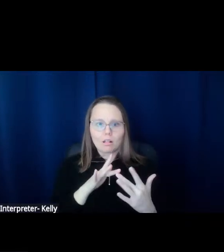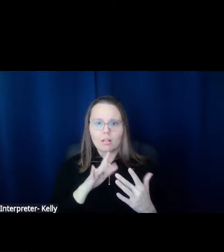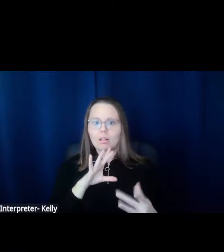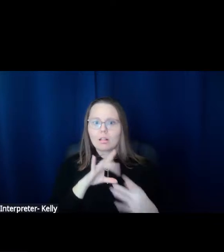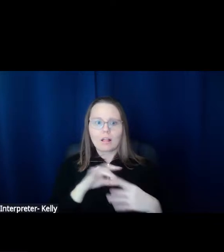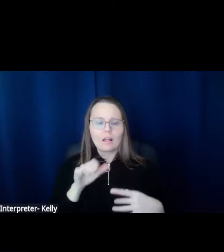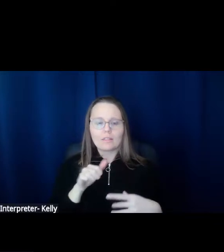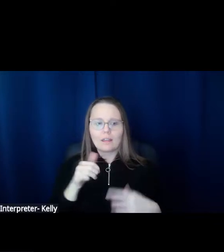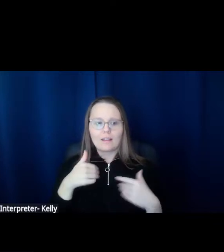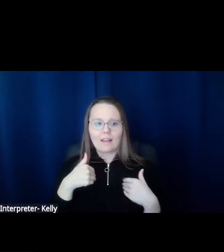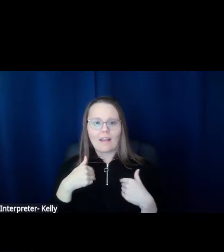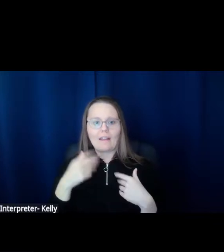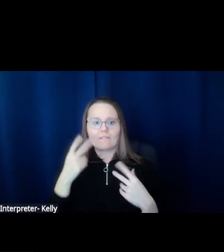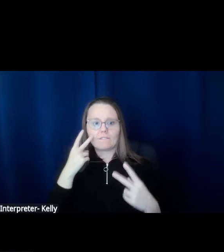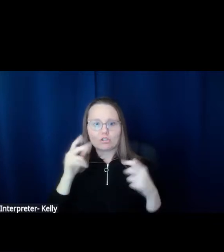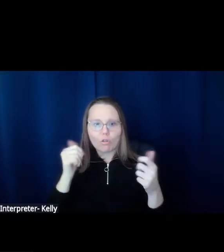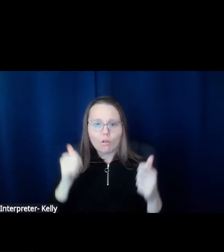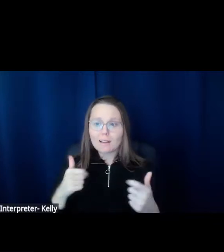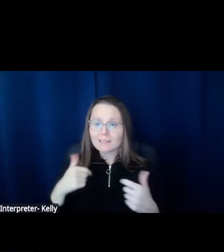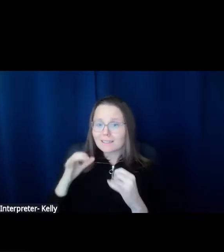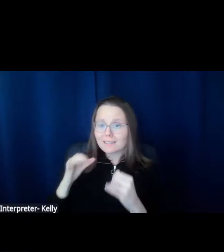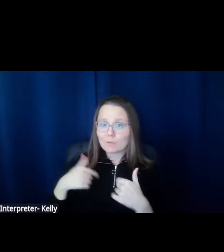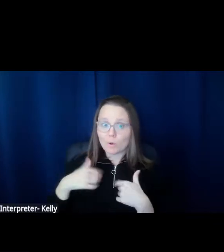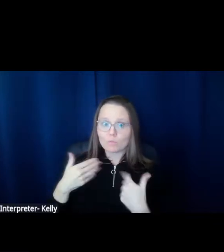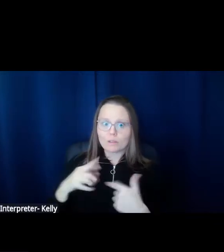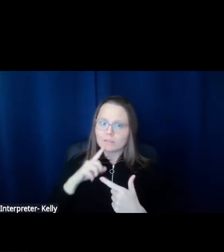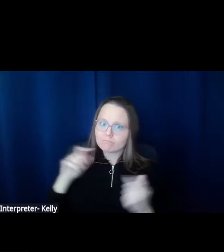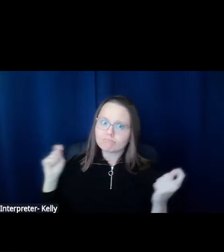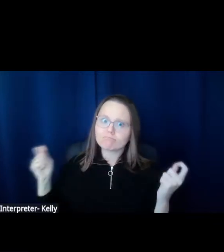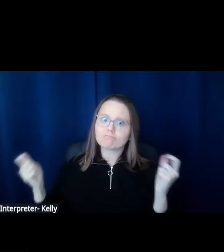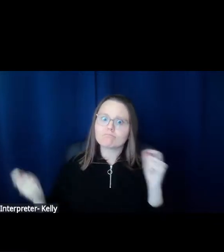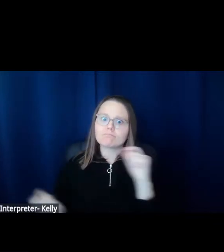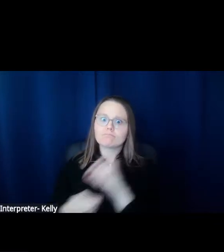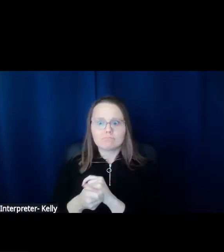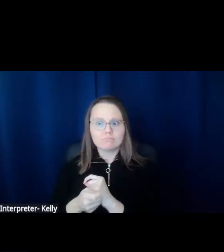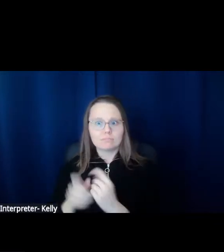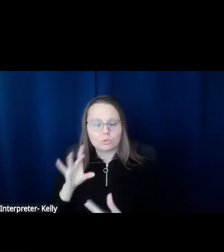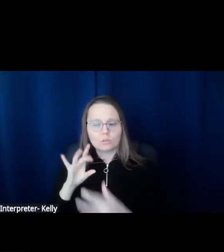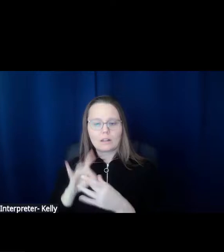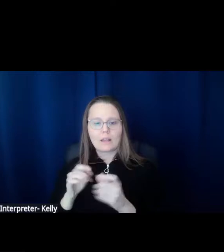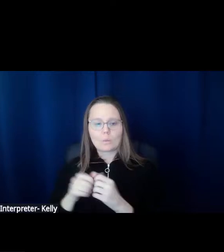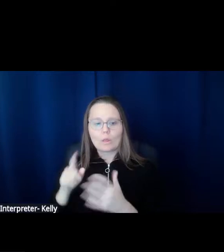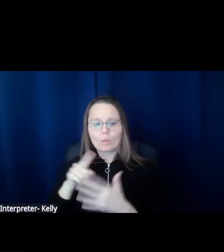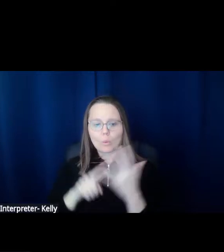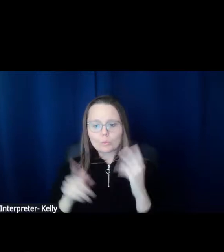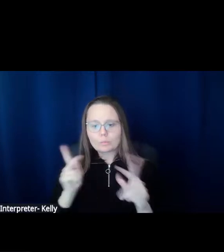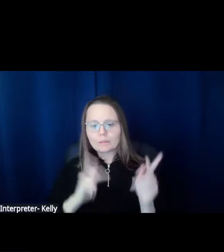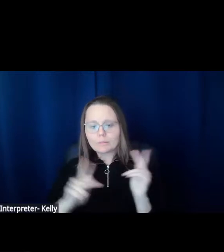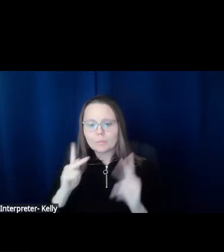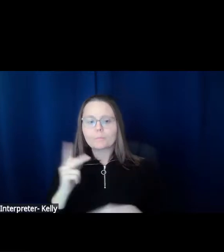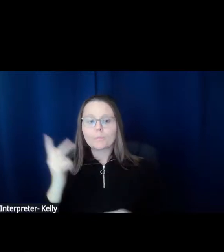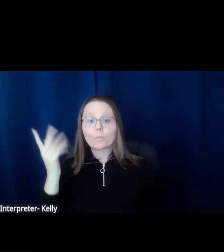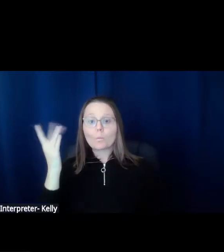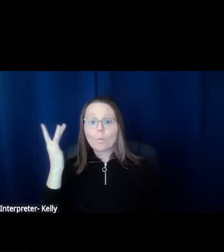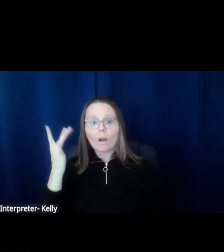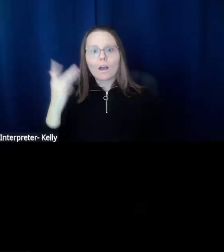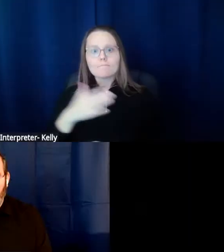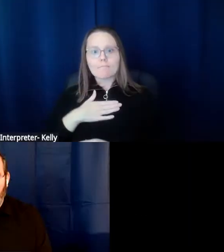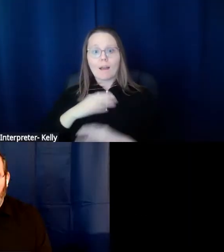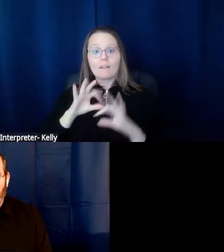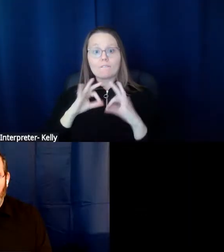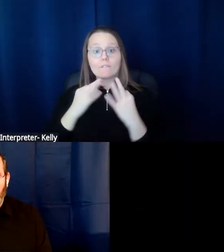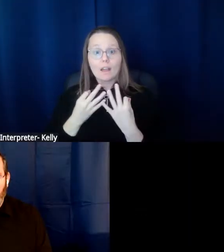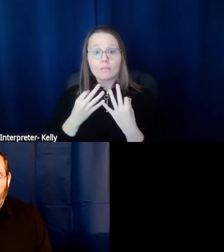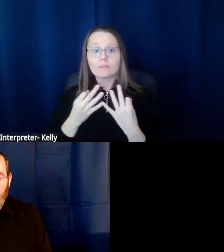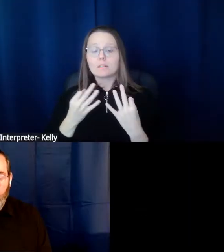And at that point I hadn't either. Since it was life-changing connecting with these people, because I think my family, loved ones,